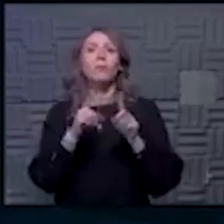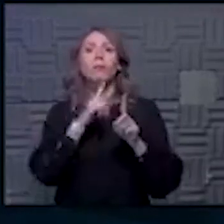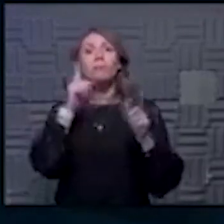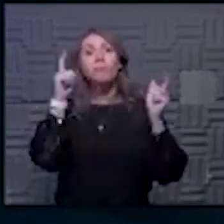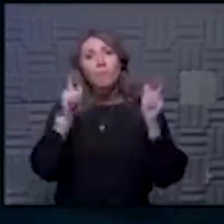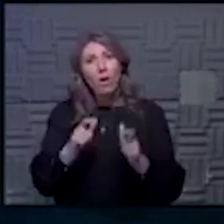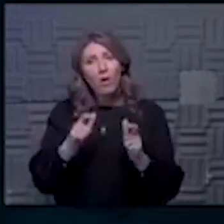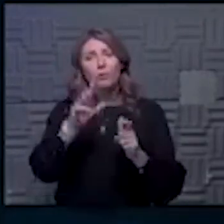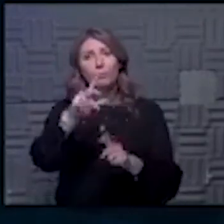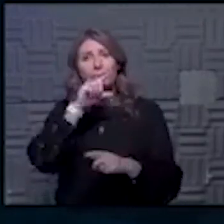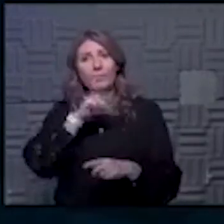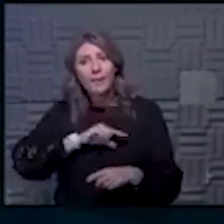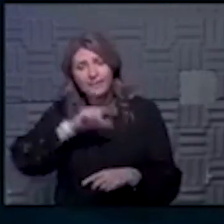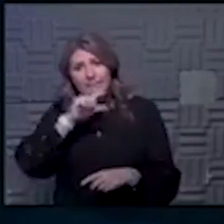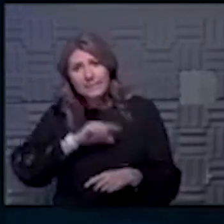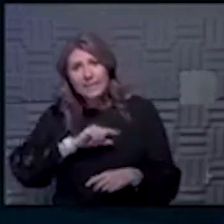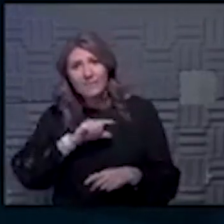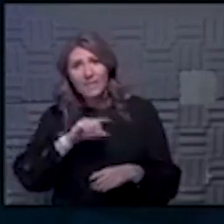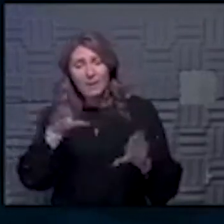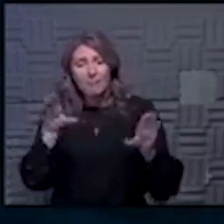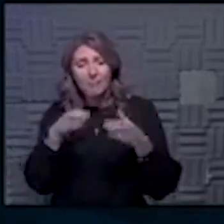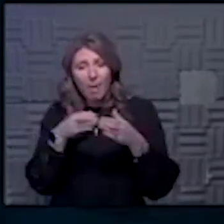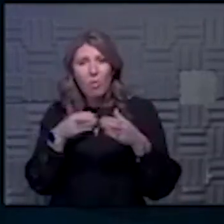your Thanksgiving bubble